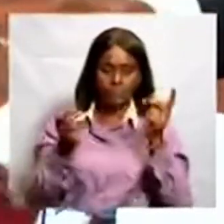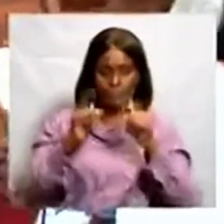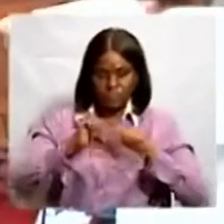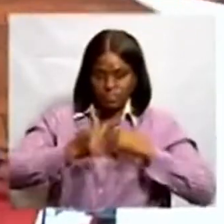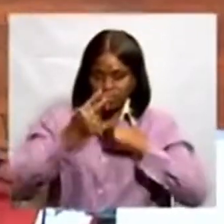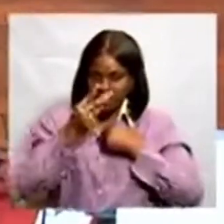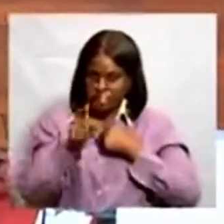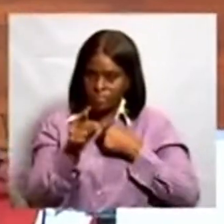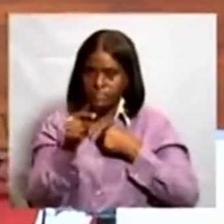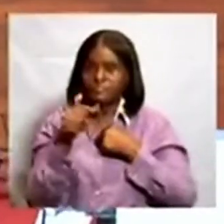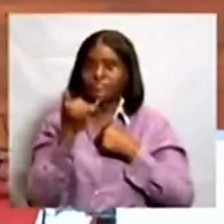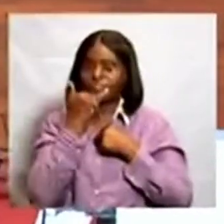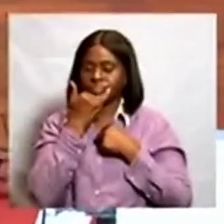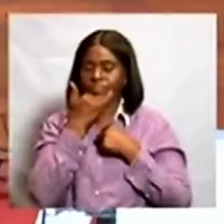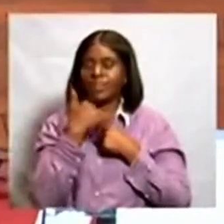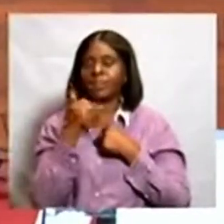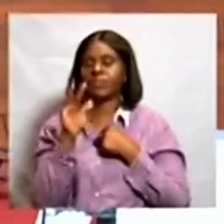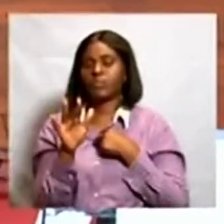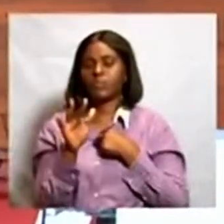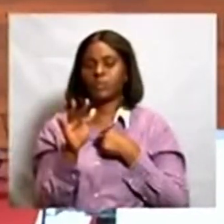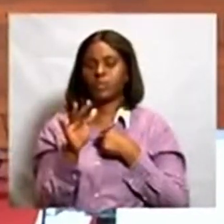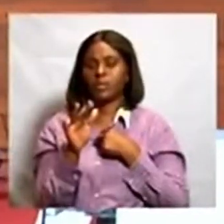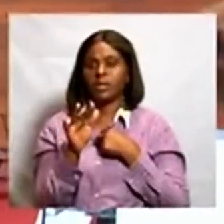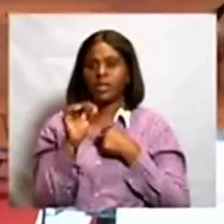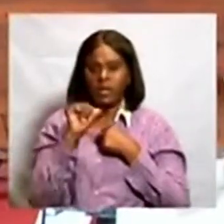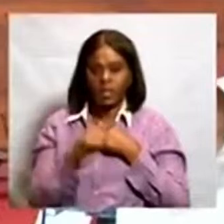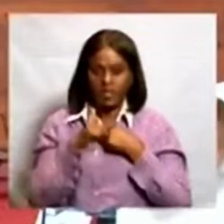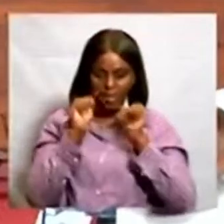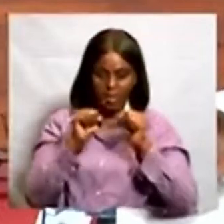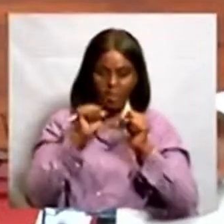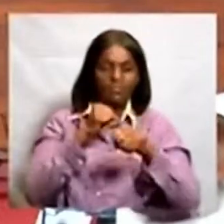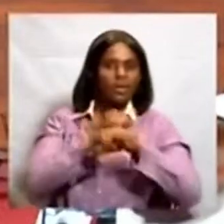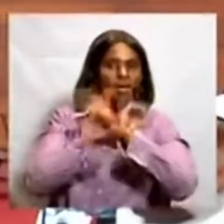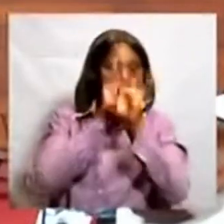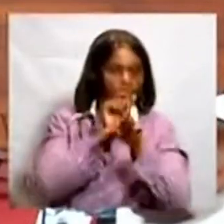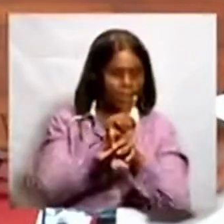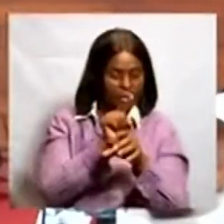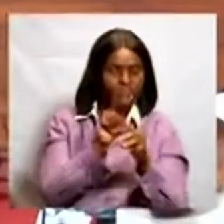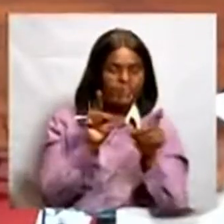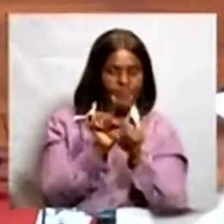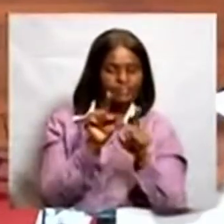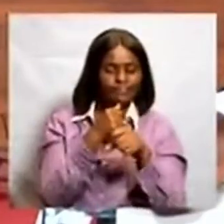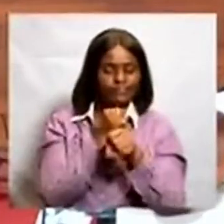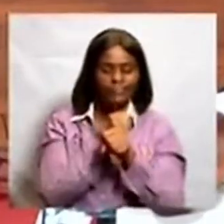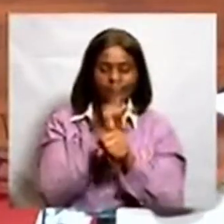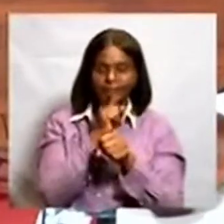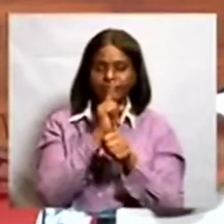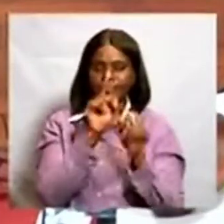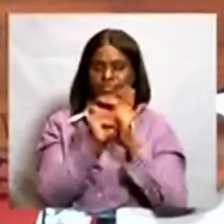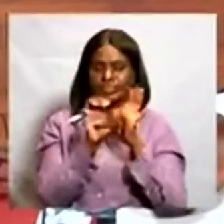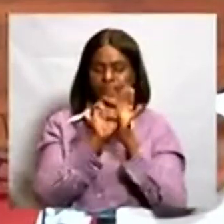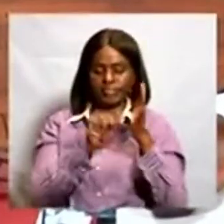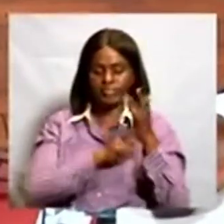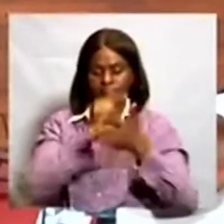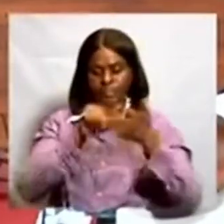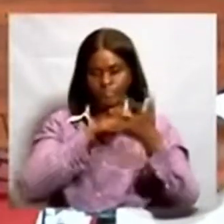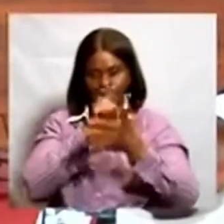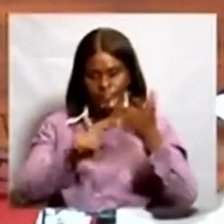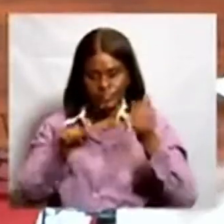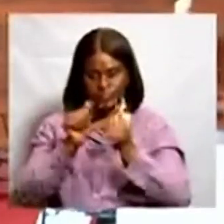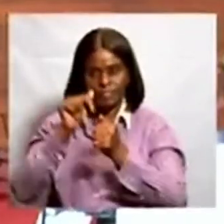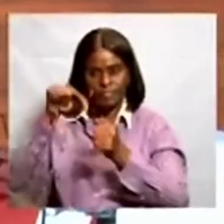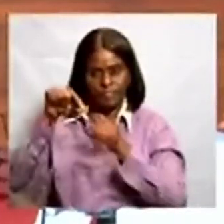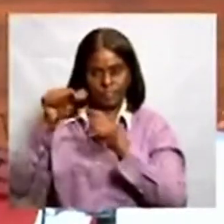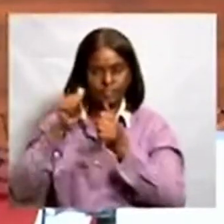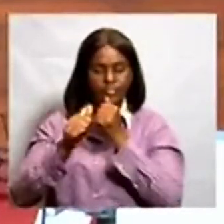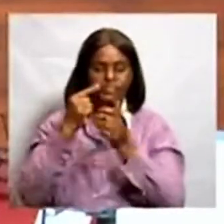that there are mistakes that have been made, we're able to correct that matter by, for instance, deregistering a qualification